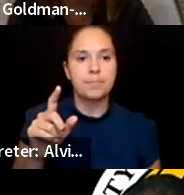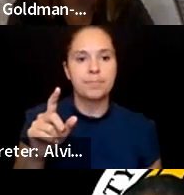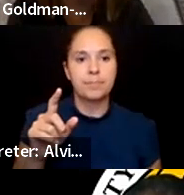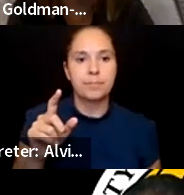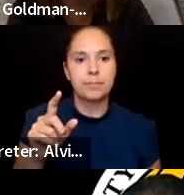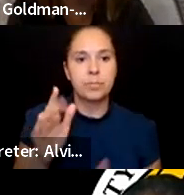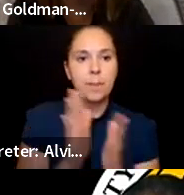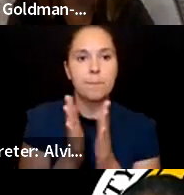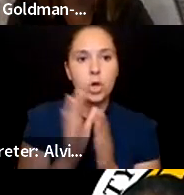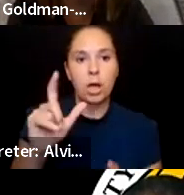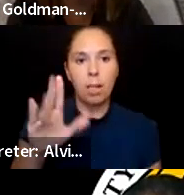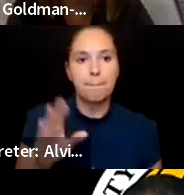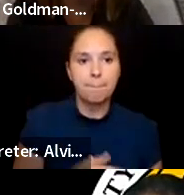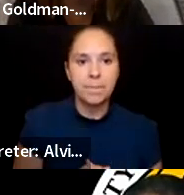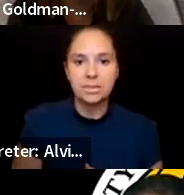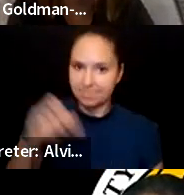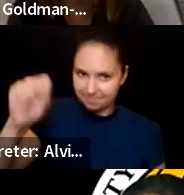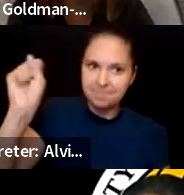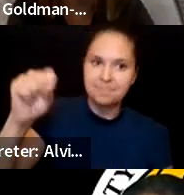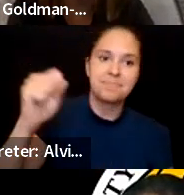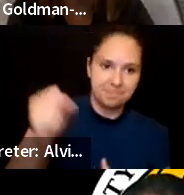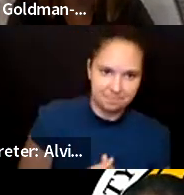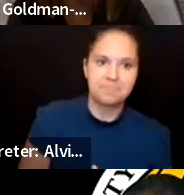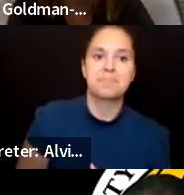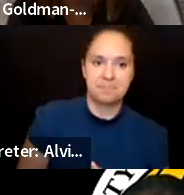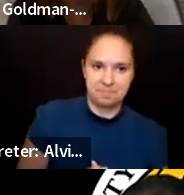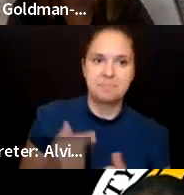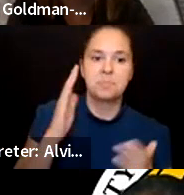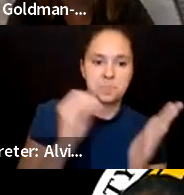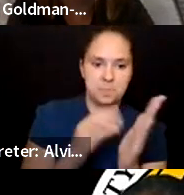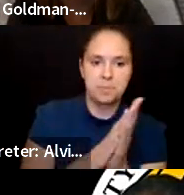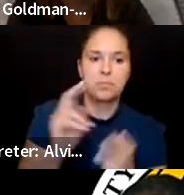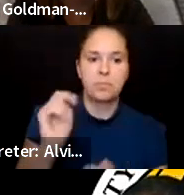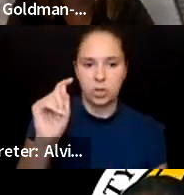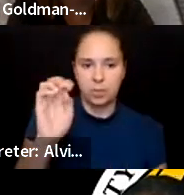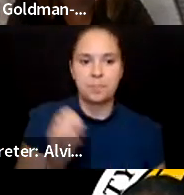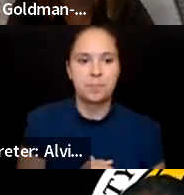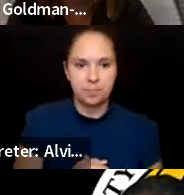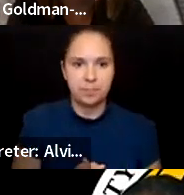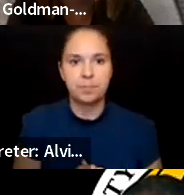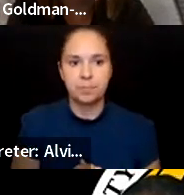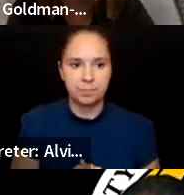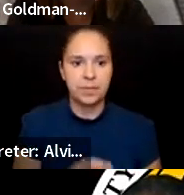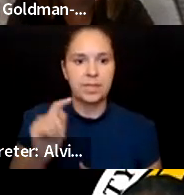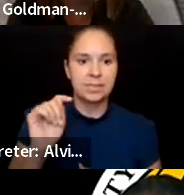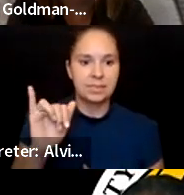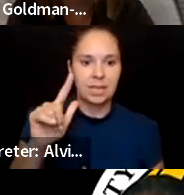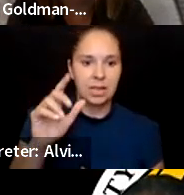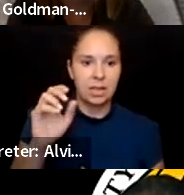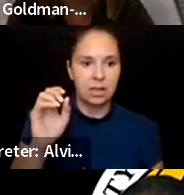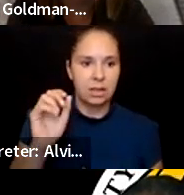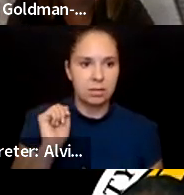book club? That'd be great. Yes. Making a I note have- right now. I have some ideas for books we